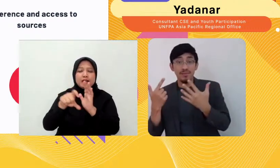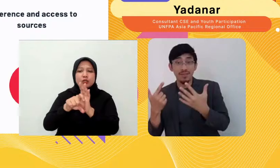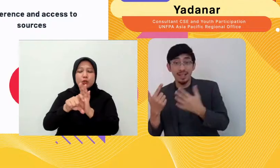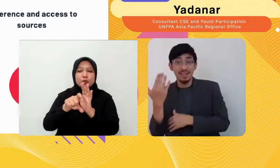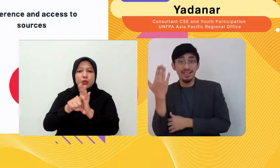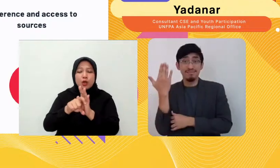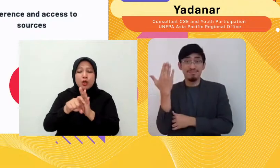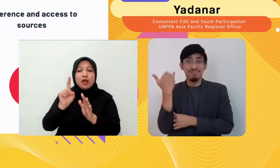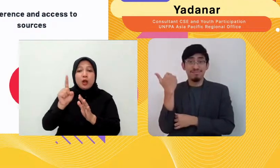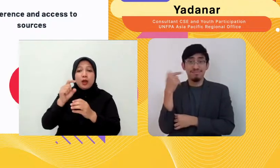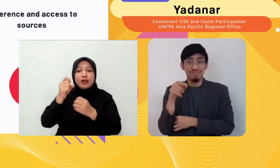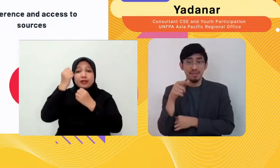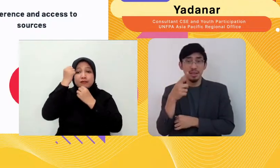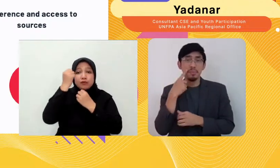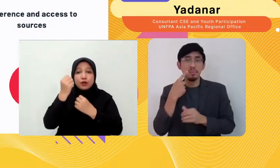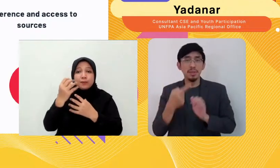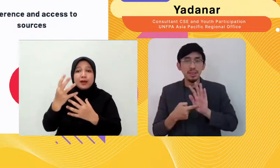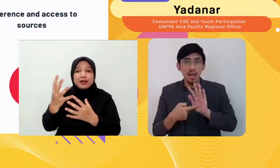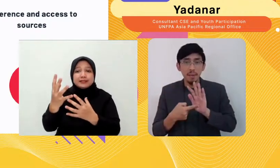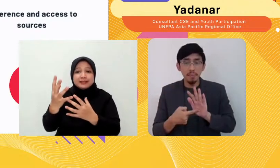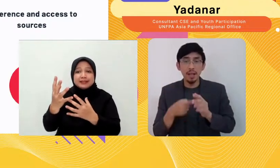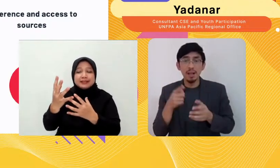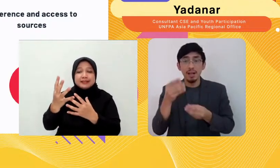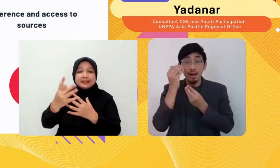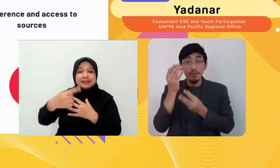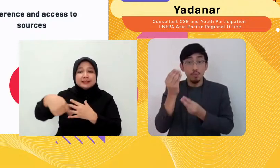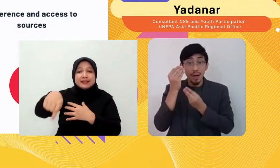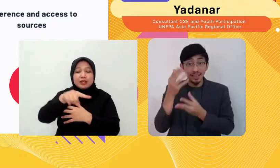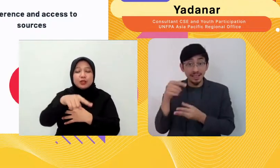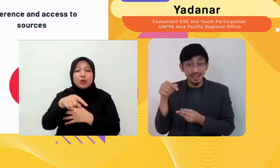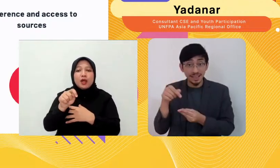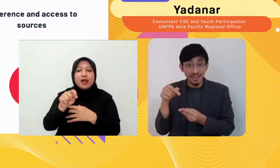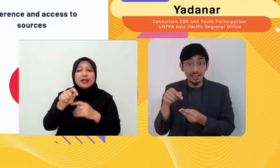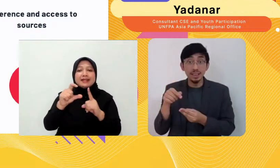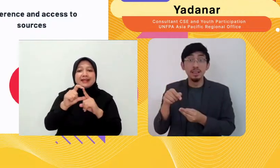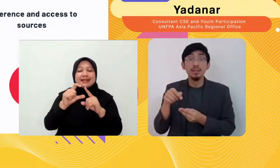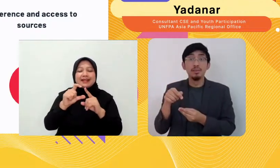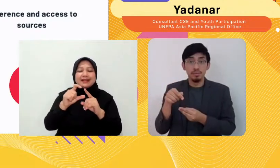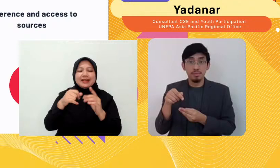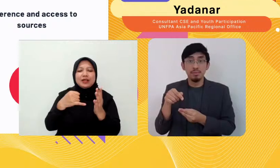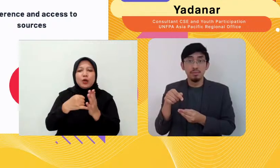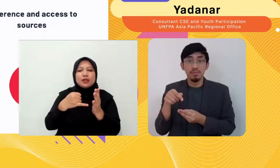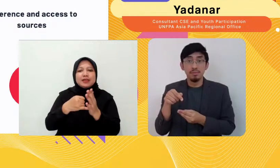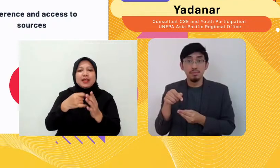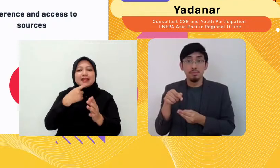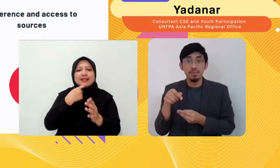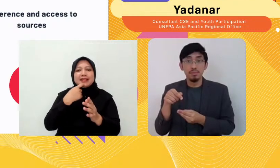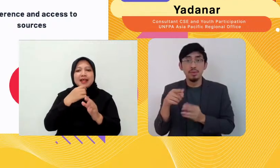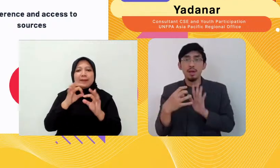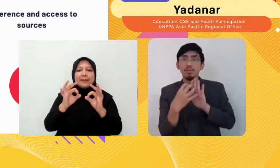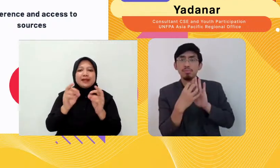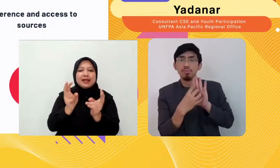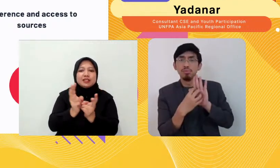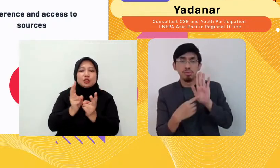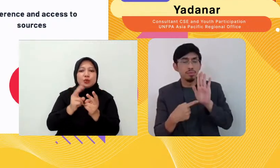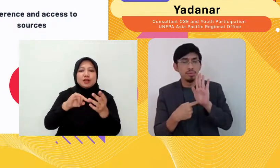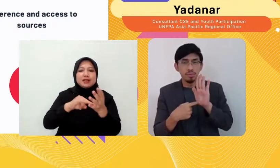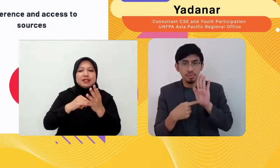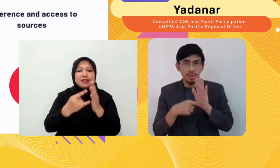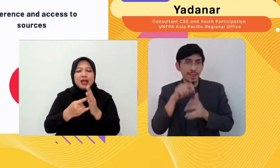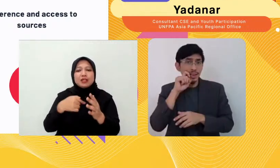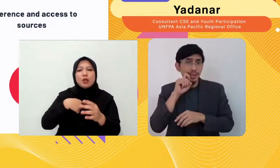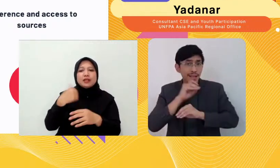that we provide through the DSE content have to be up to date. So in 2022, we can't use the same information back